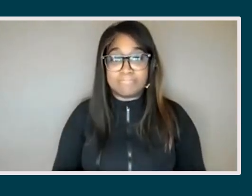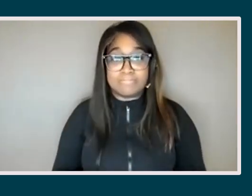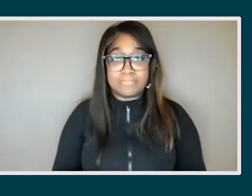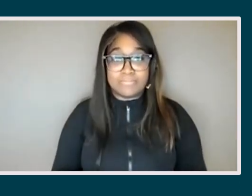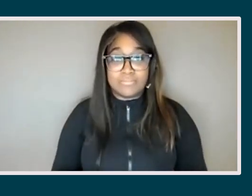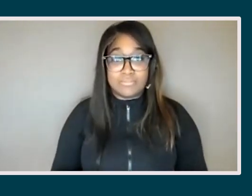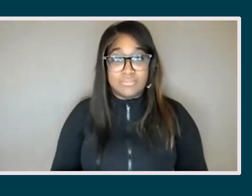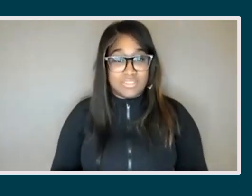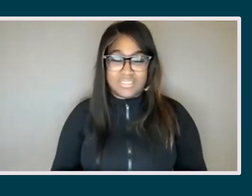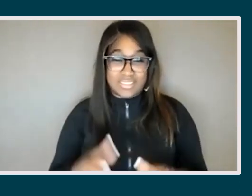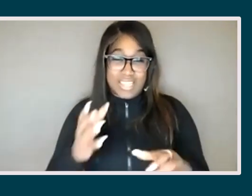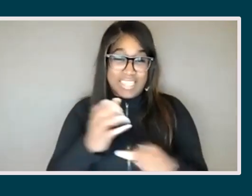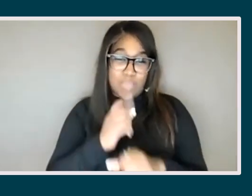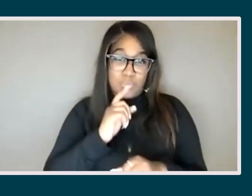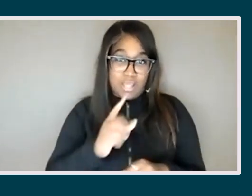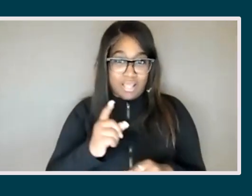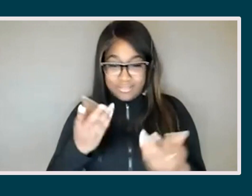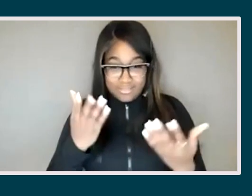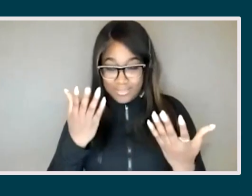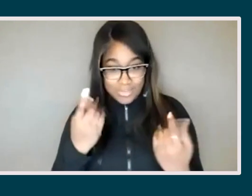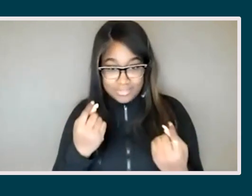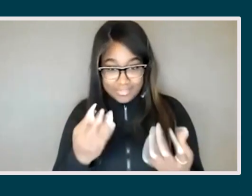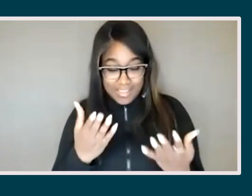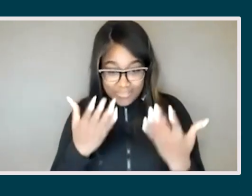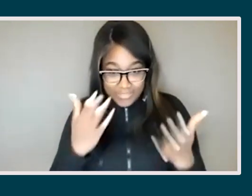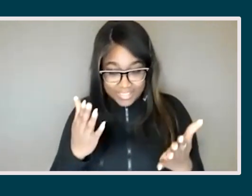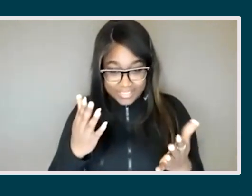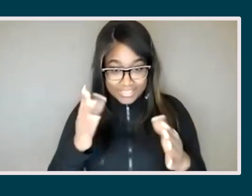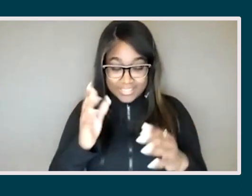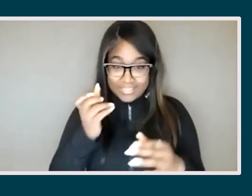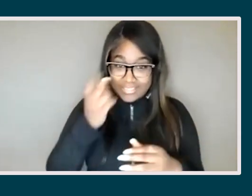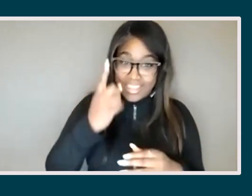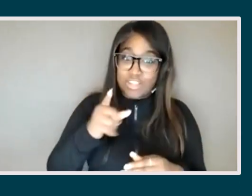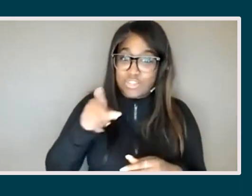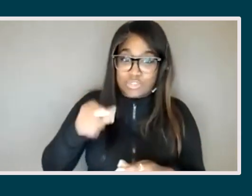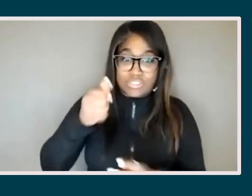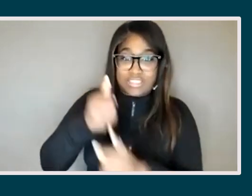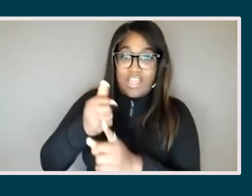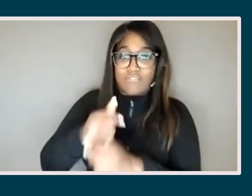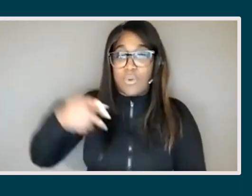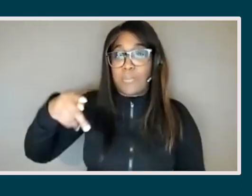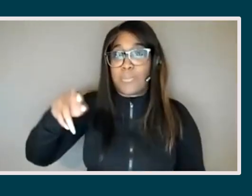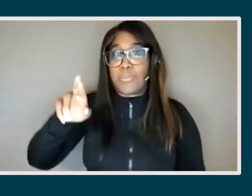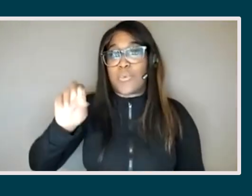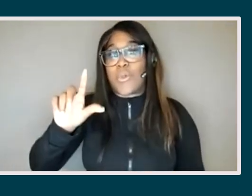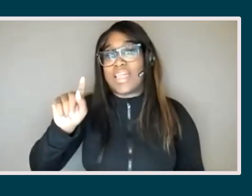get real. You are the proletariat, and the proletariat have to freaking come